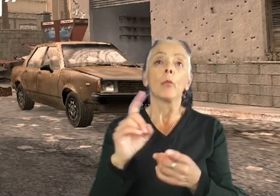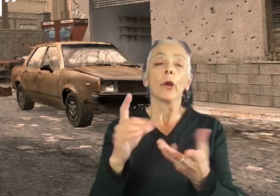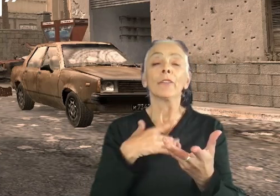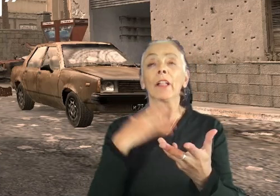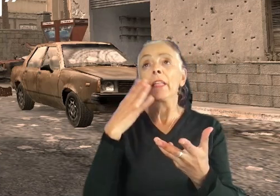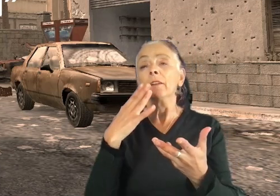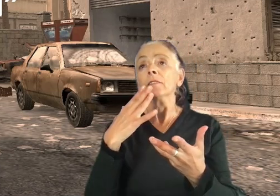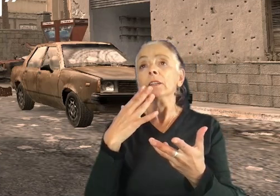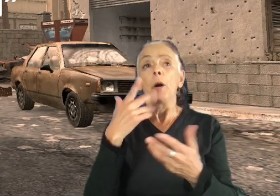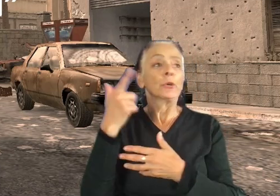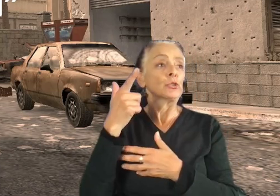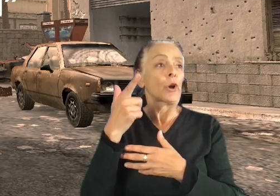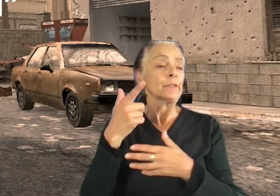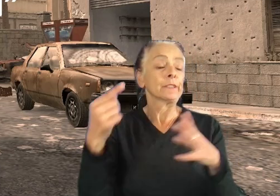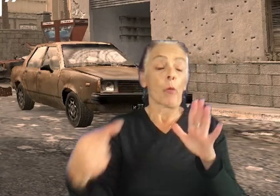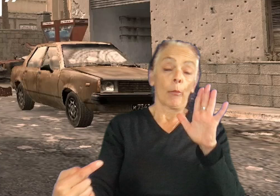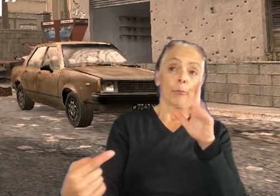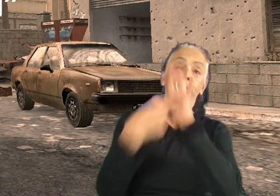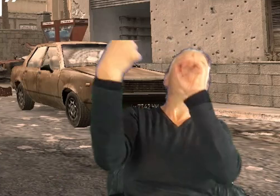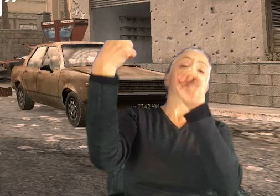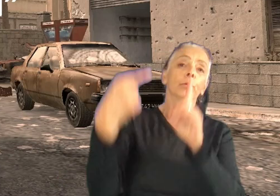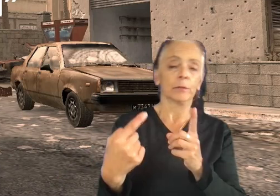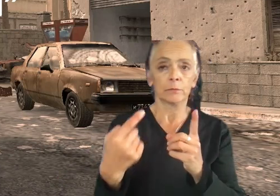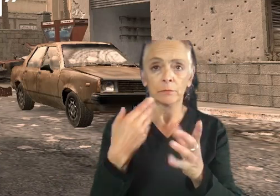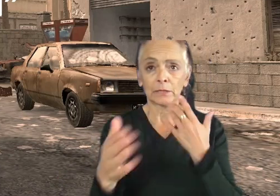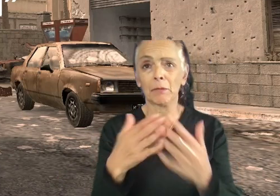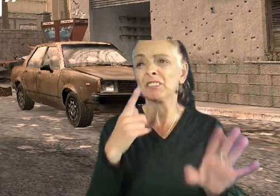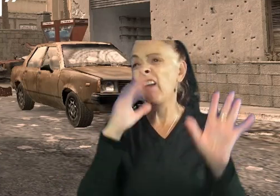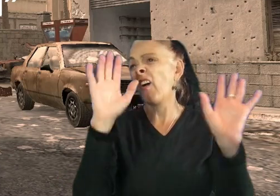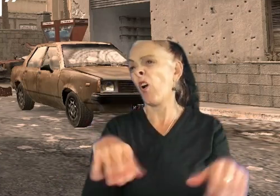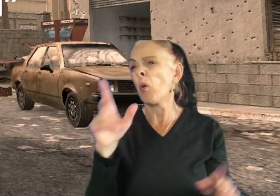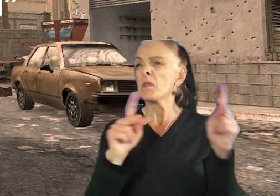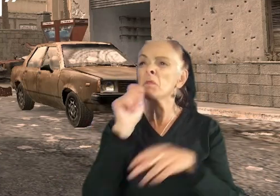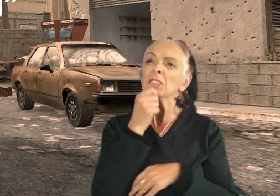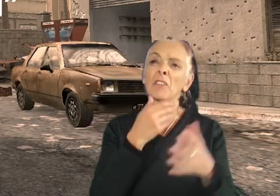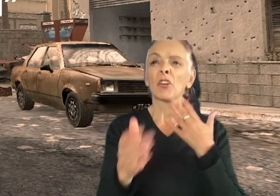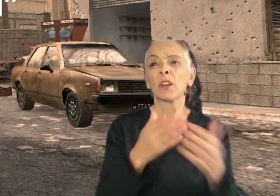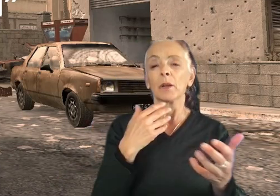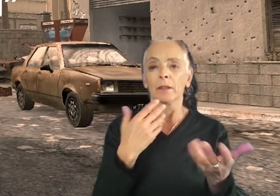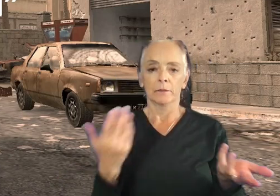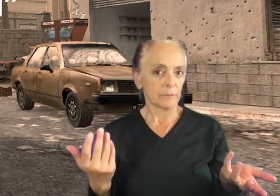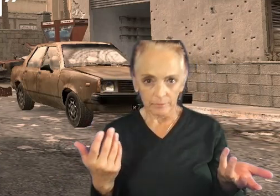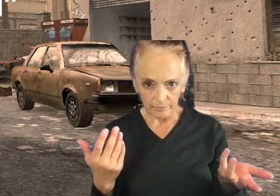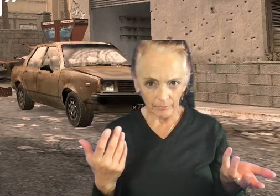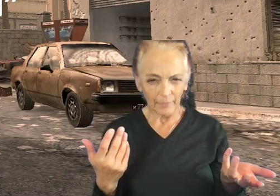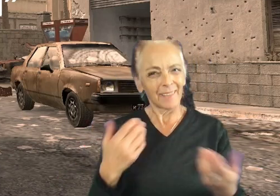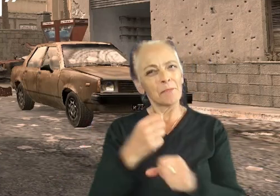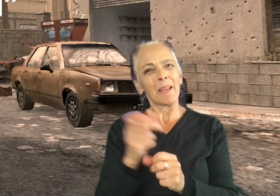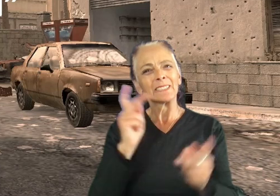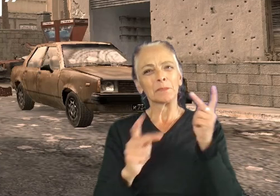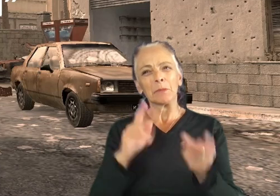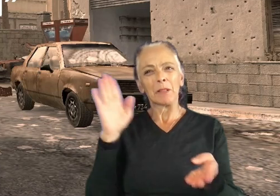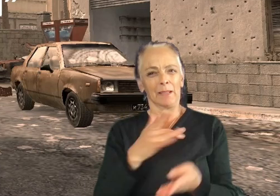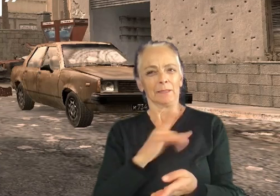anyone. It's rubble anyway. People are suffering anyway, so it doesn't matter. What this does is it desensitizes